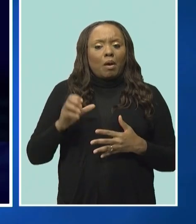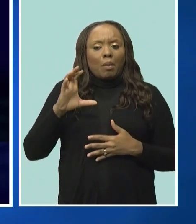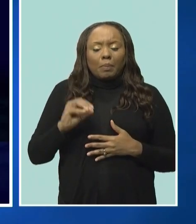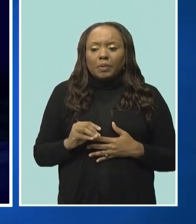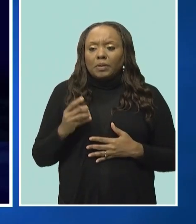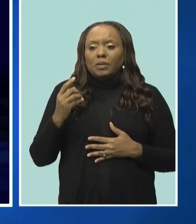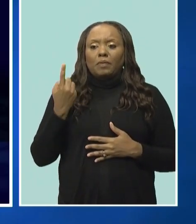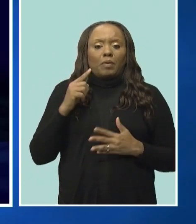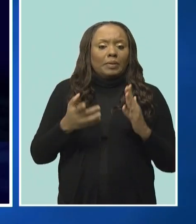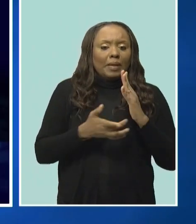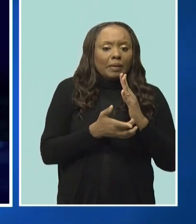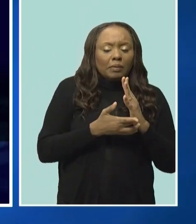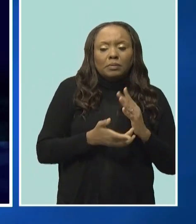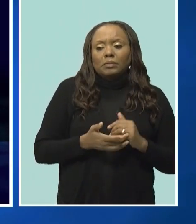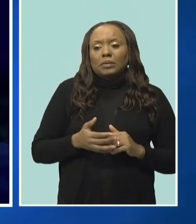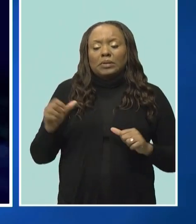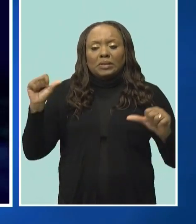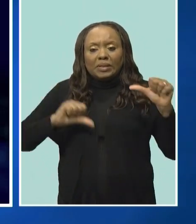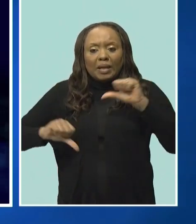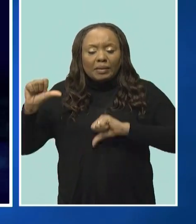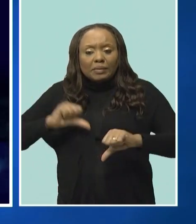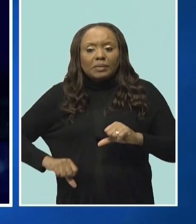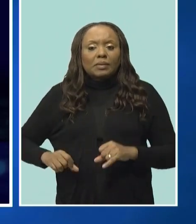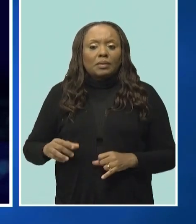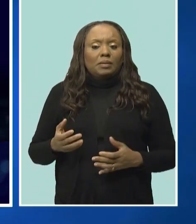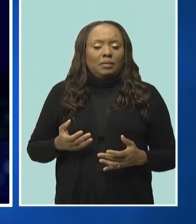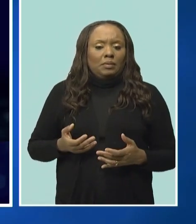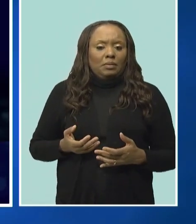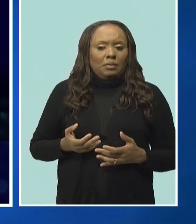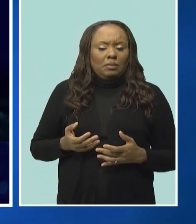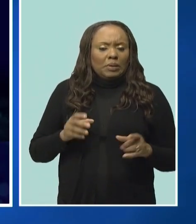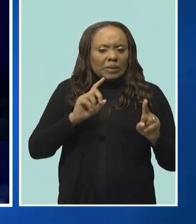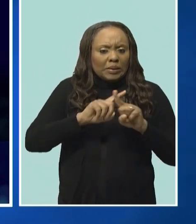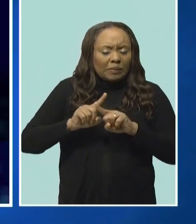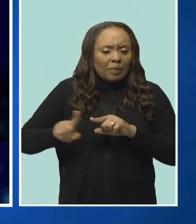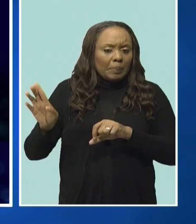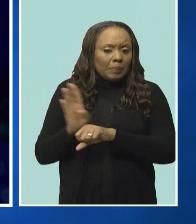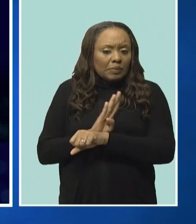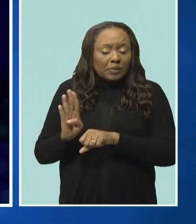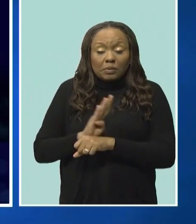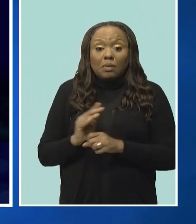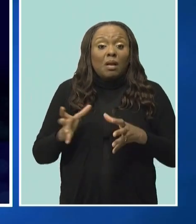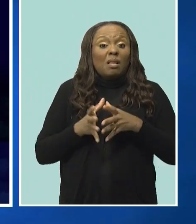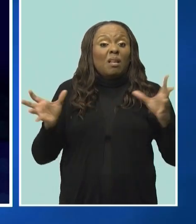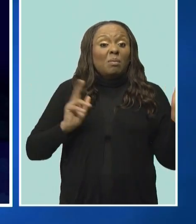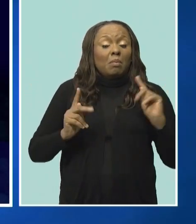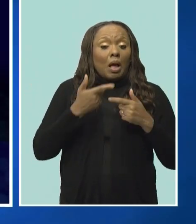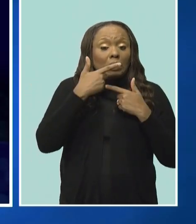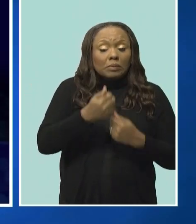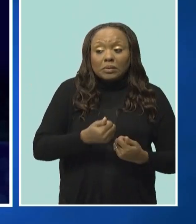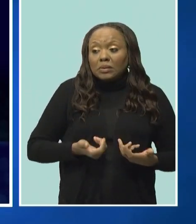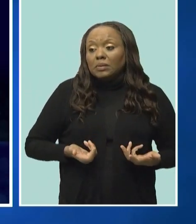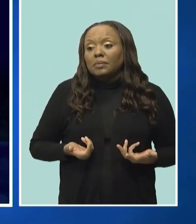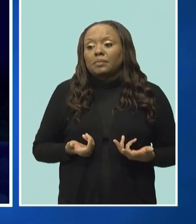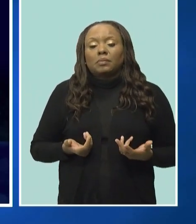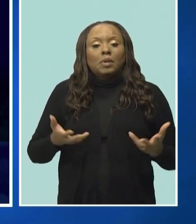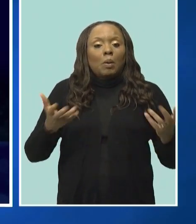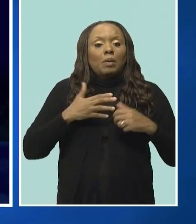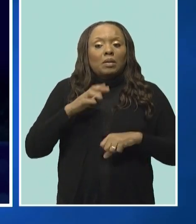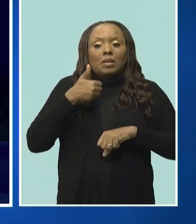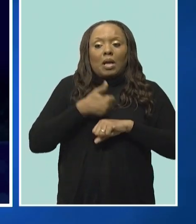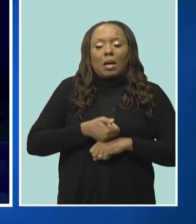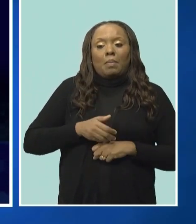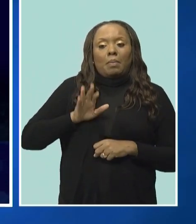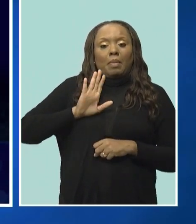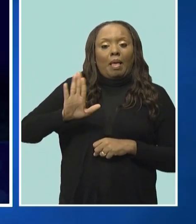space, in the industry space. So we have a lot of interest and a lot of persons who have sought to set up their operations